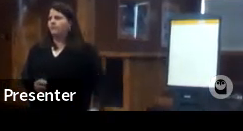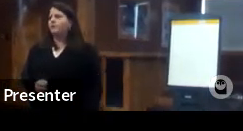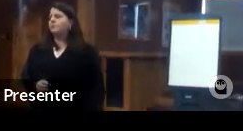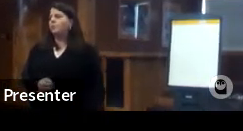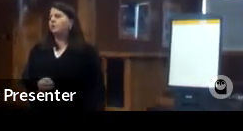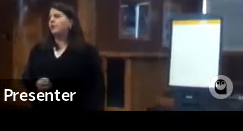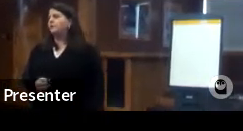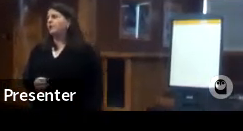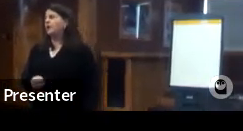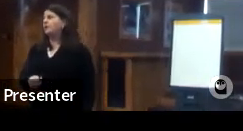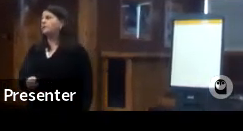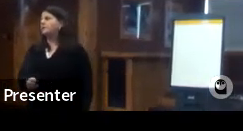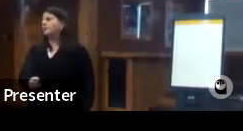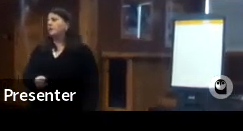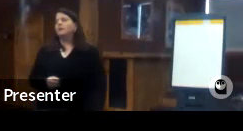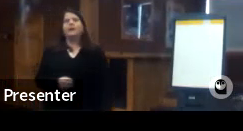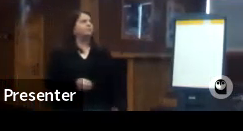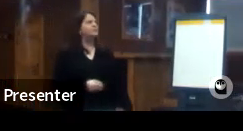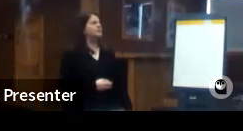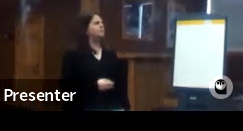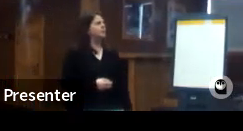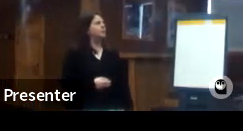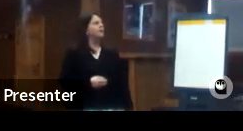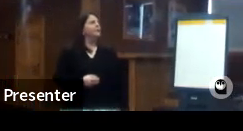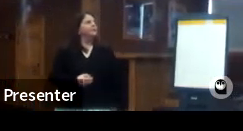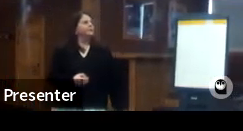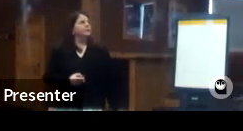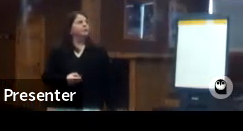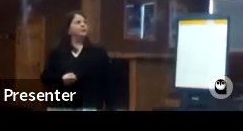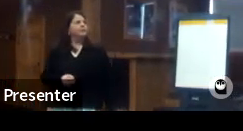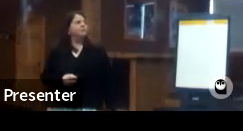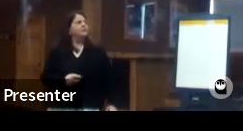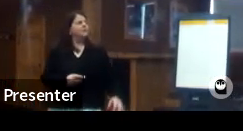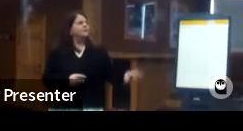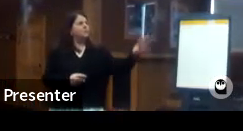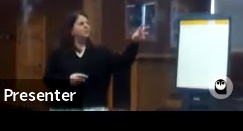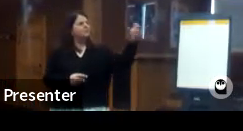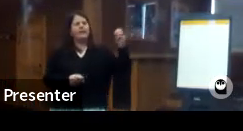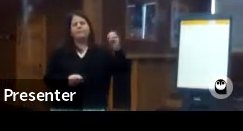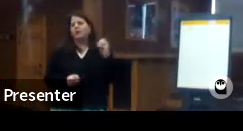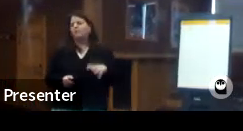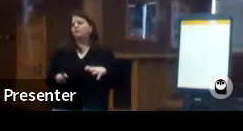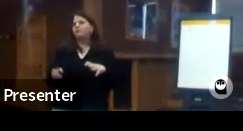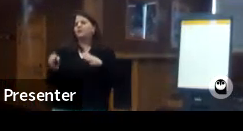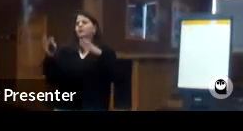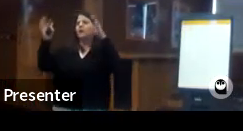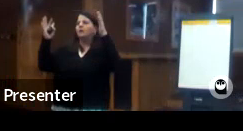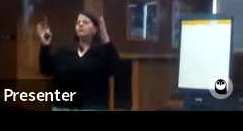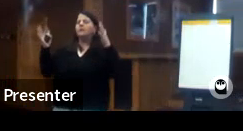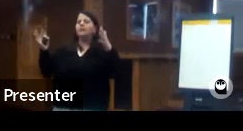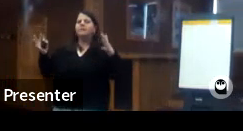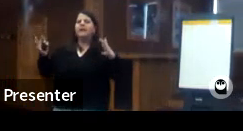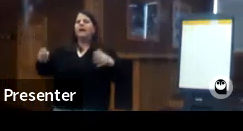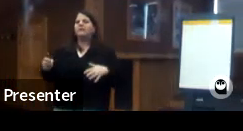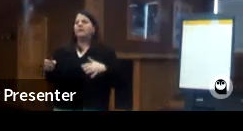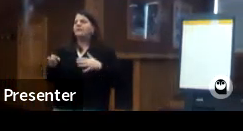be very important as far as our expert testimony. So the curriculum vitae, there's a couple just snapshot pictures here.